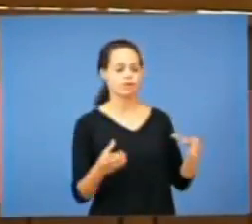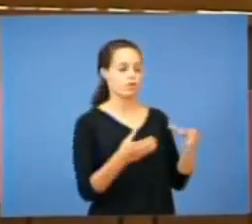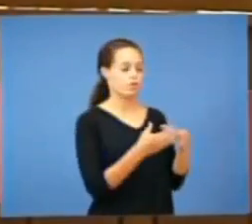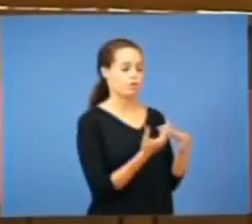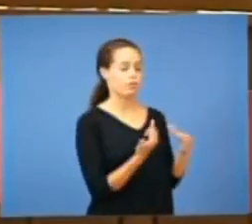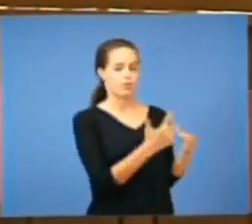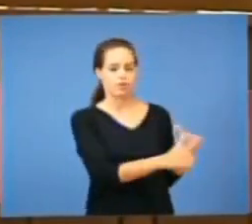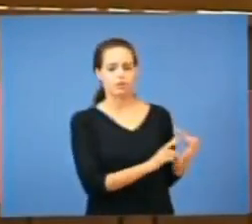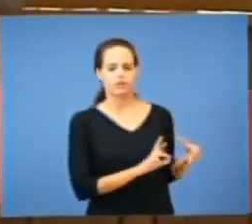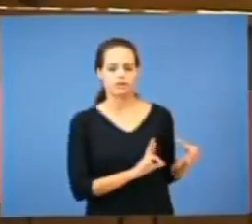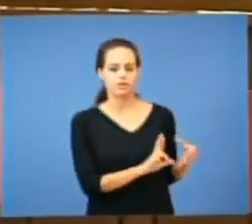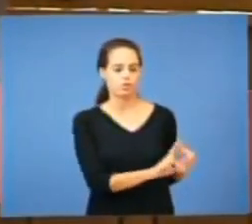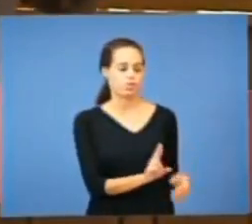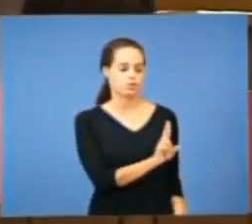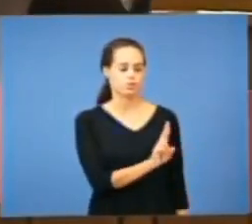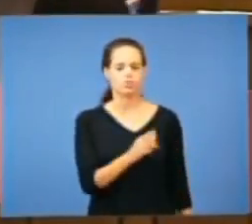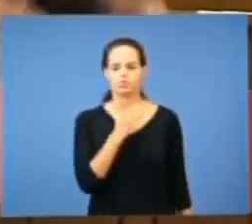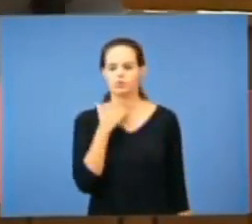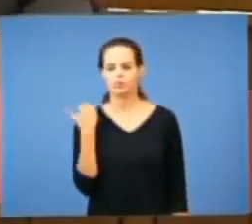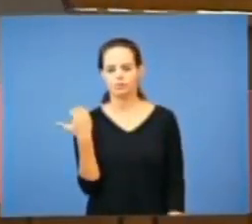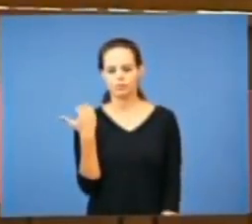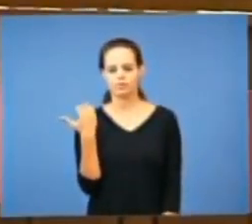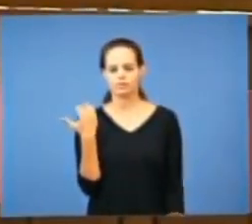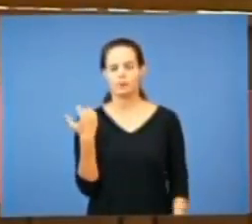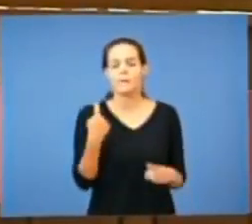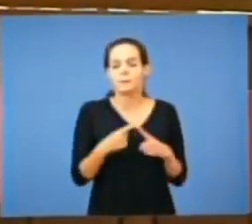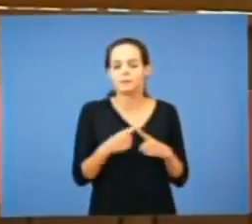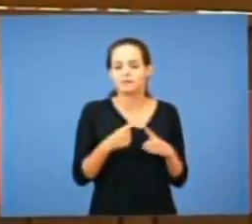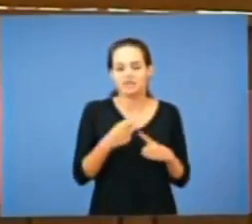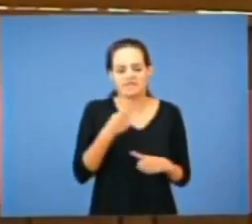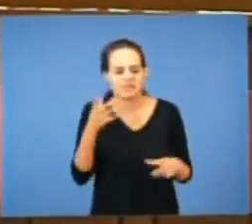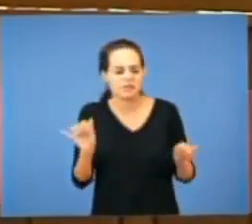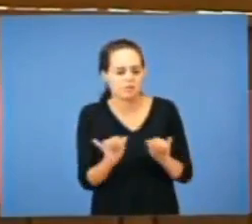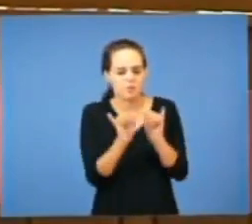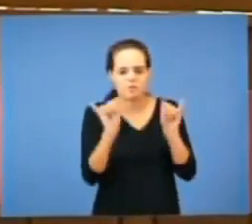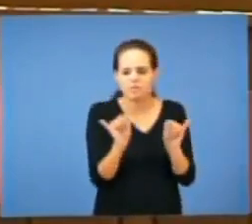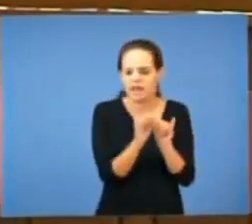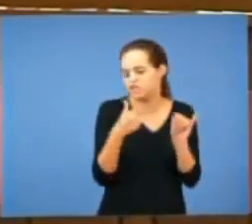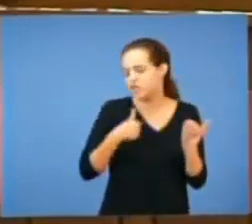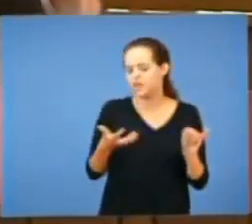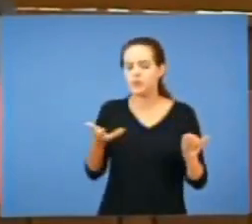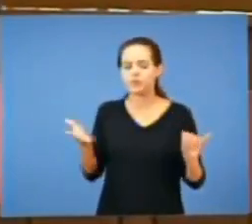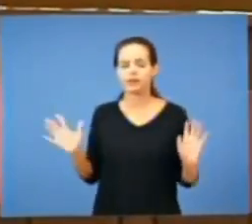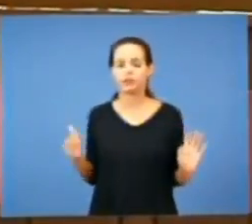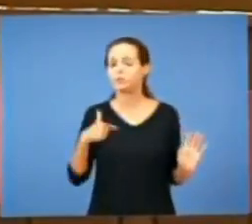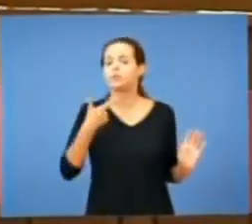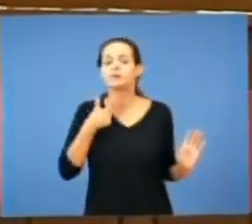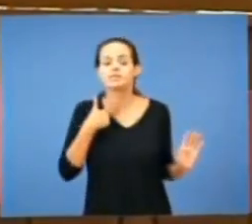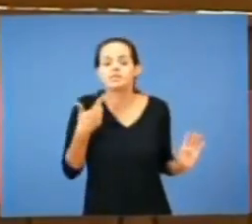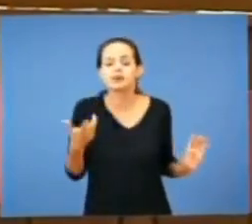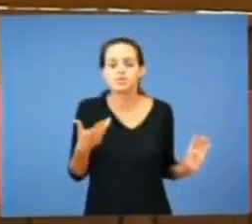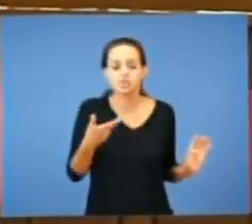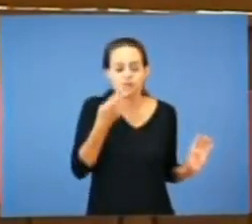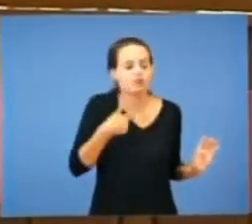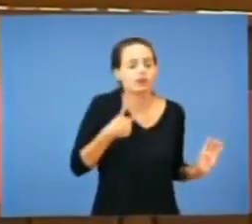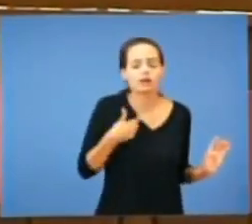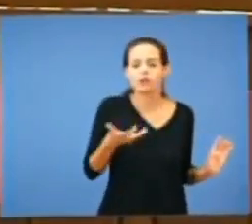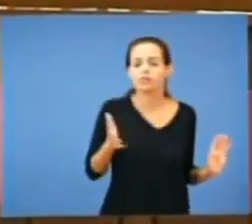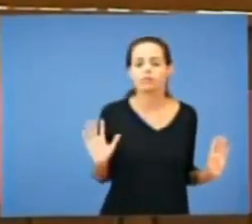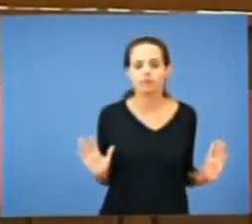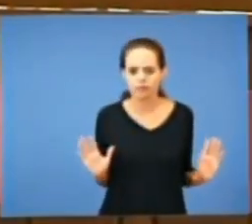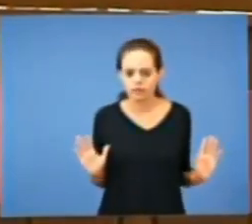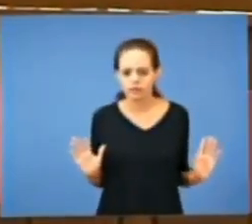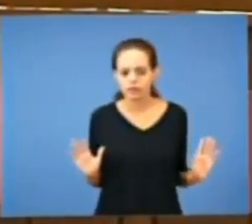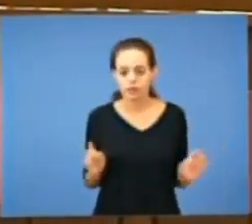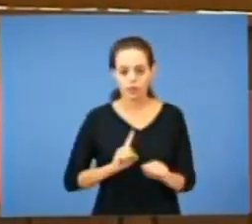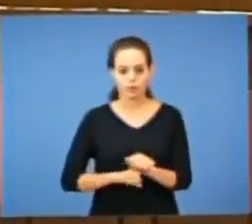What the religious uses what is dead because he says whatever they want. They say all the foolishness that they want because they